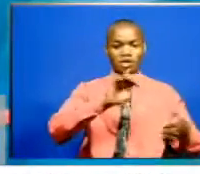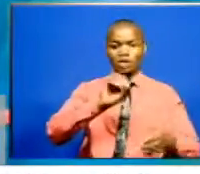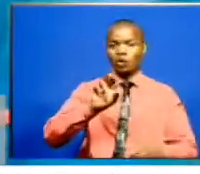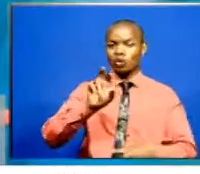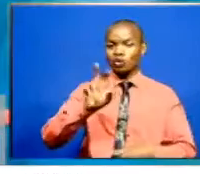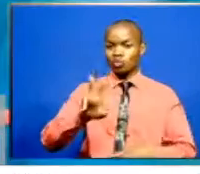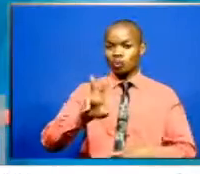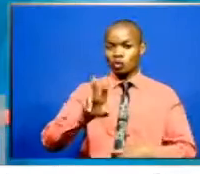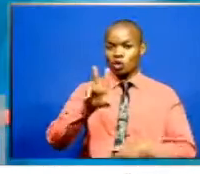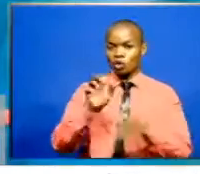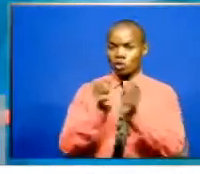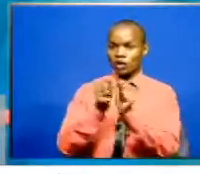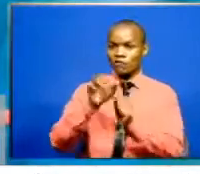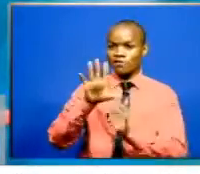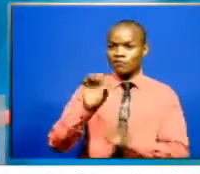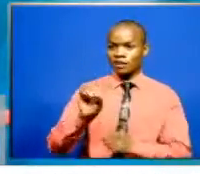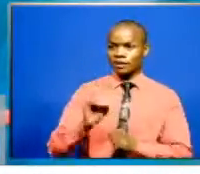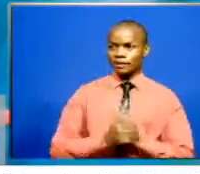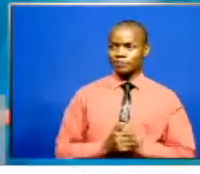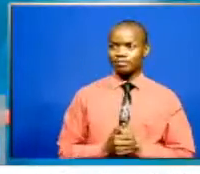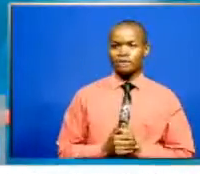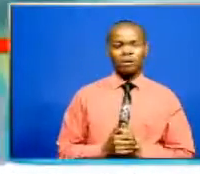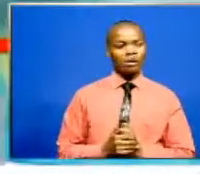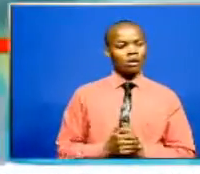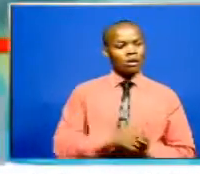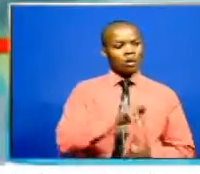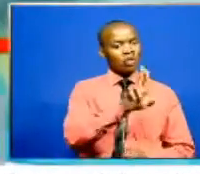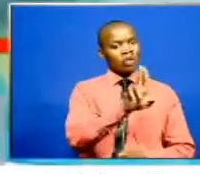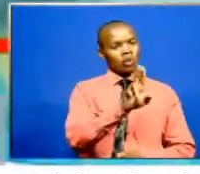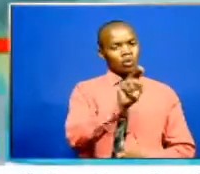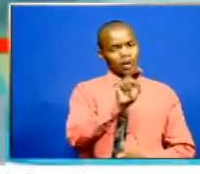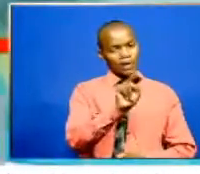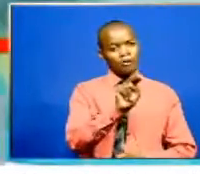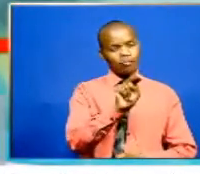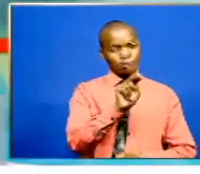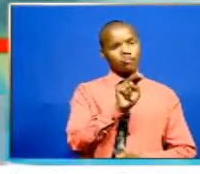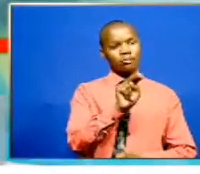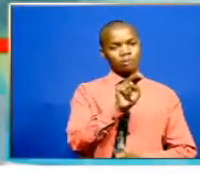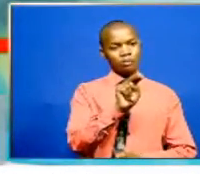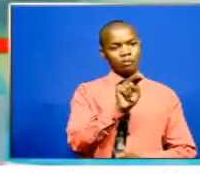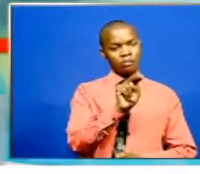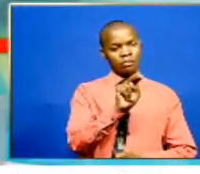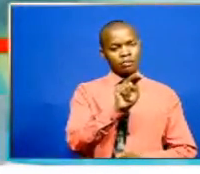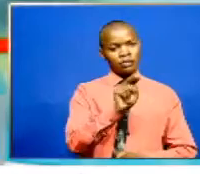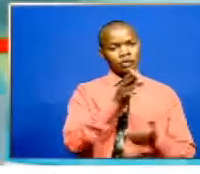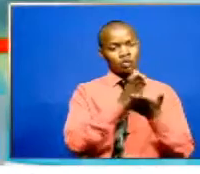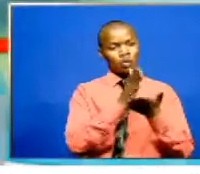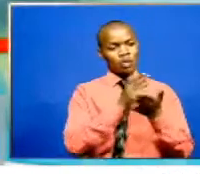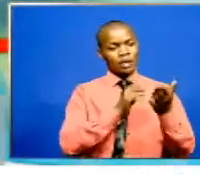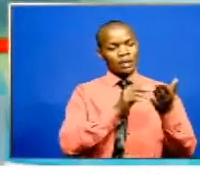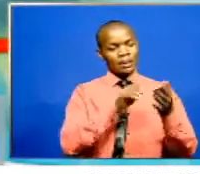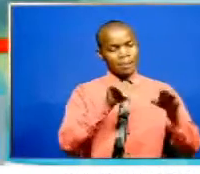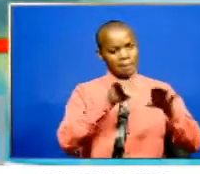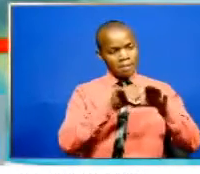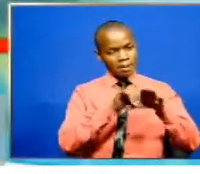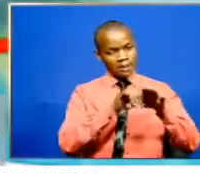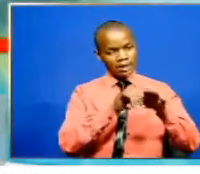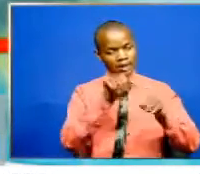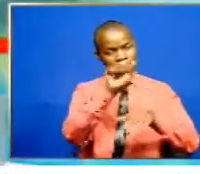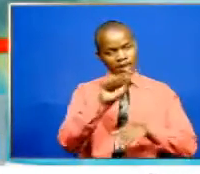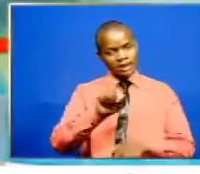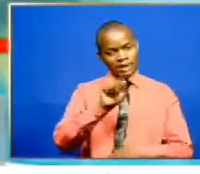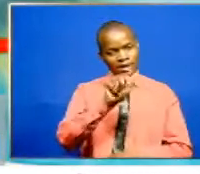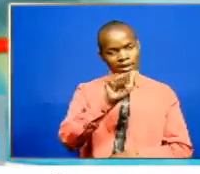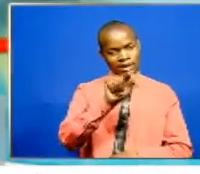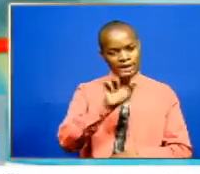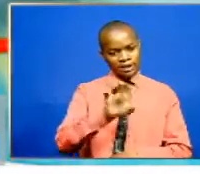2050. And looking at United Nations, of course, it's amalgamation perhaps of member states. Are you